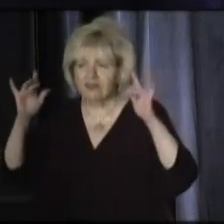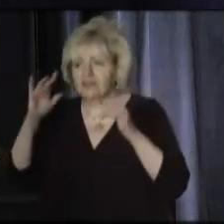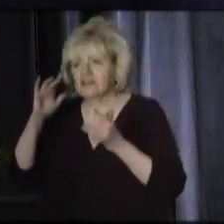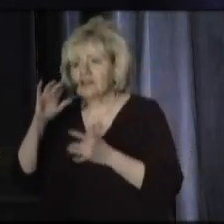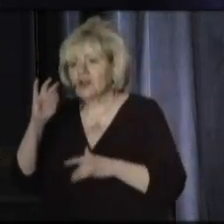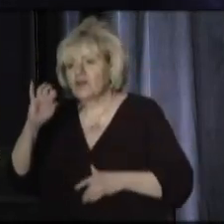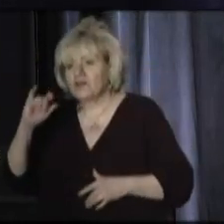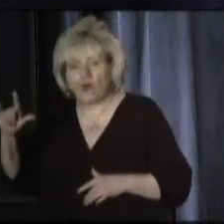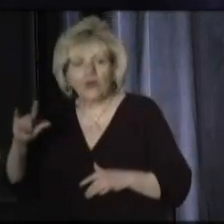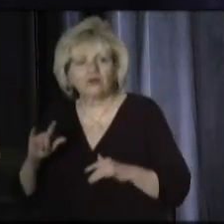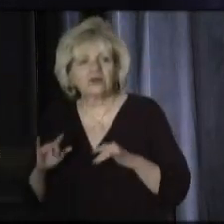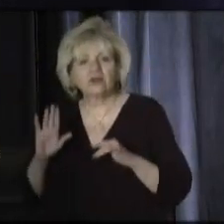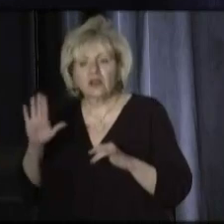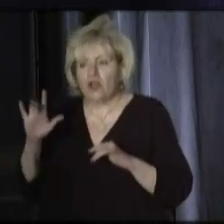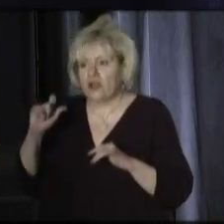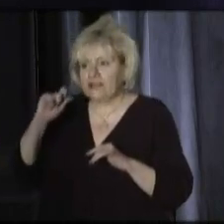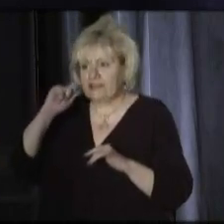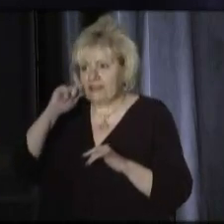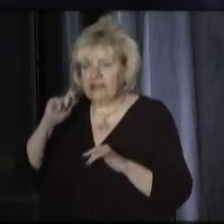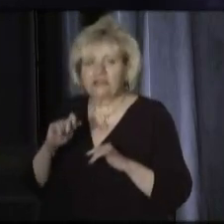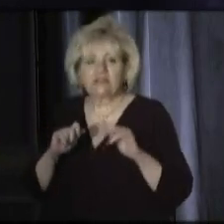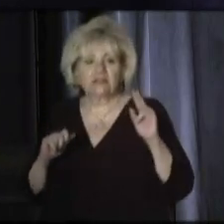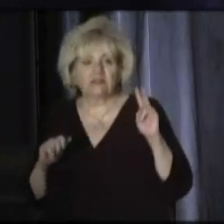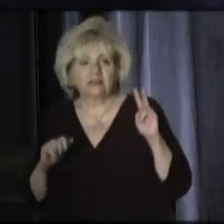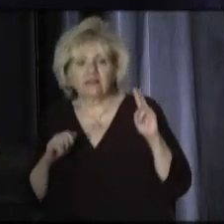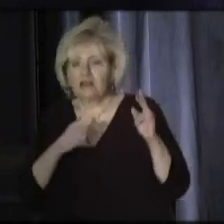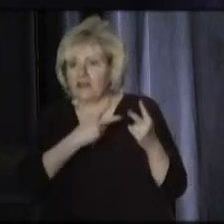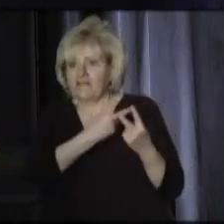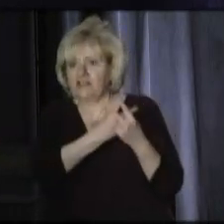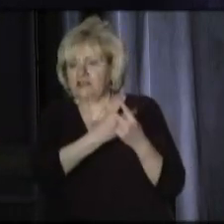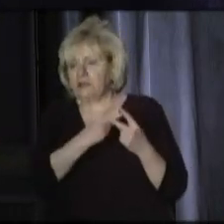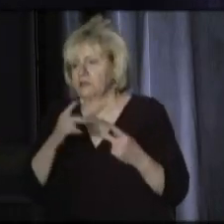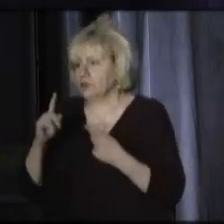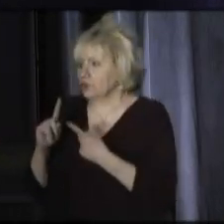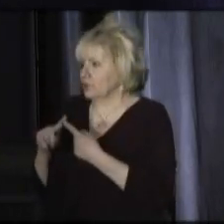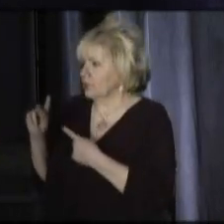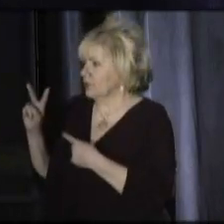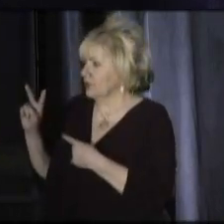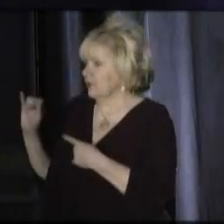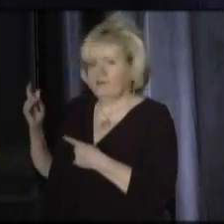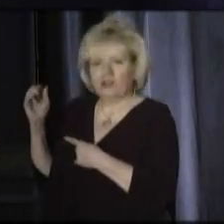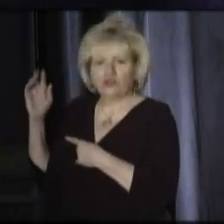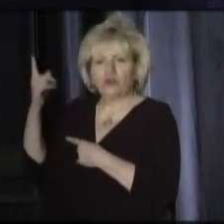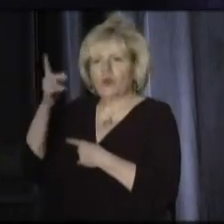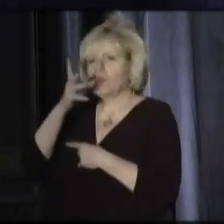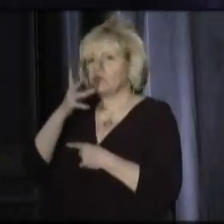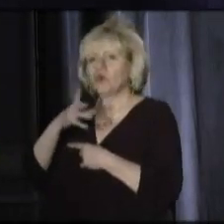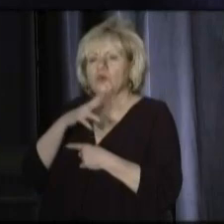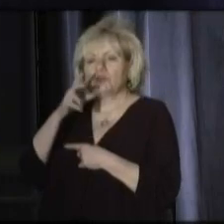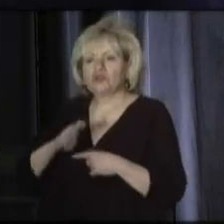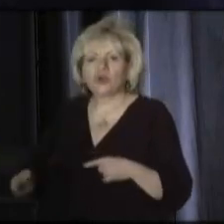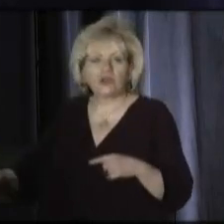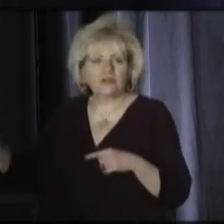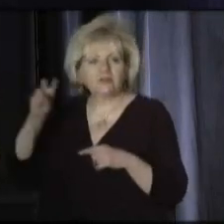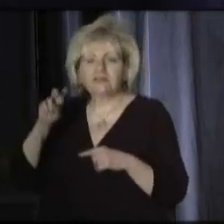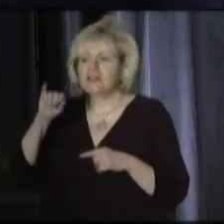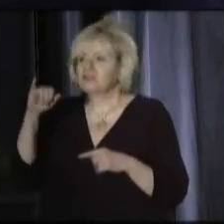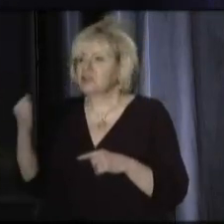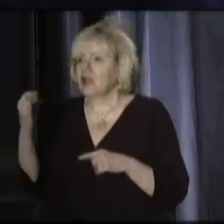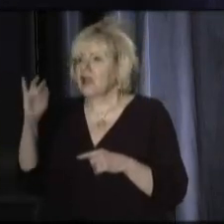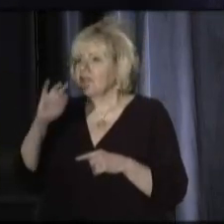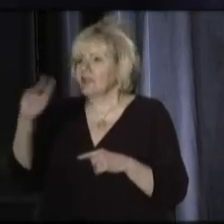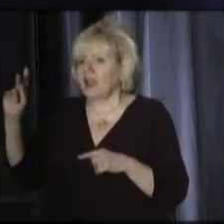knowing. When her family left a few months later, Mama complained that they never talked to any of the neighbors, that they didn't even chip in for